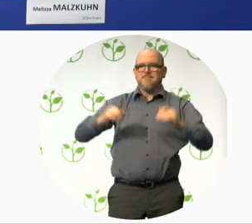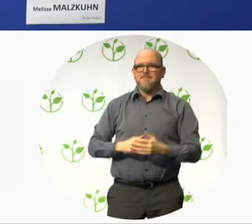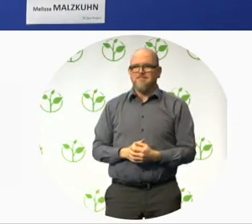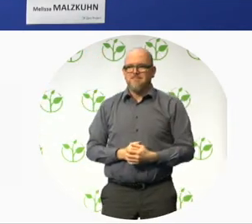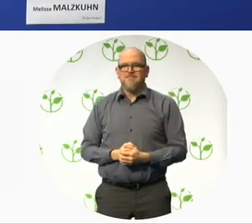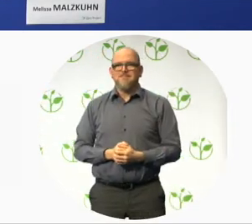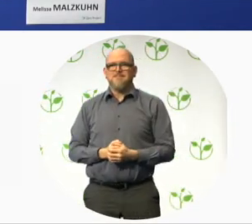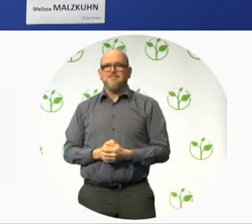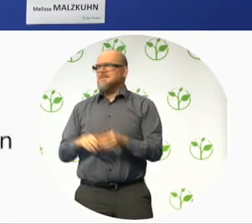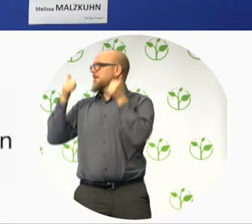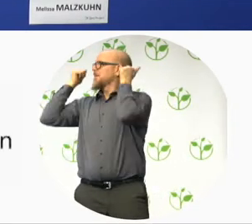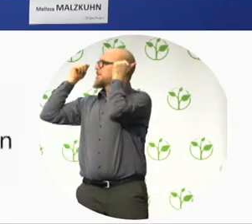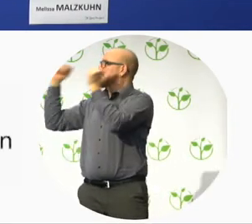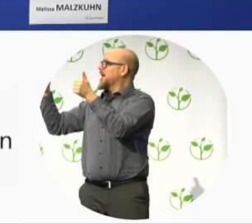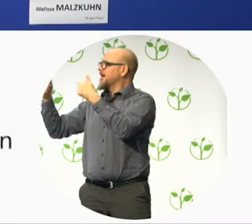possible.